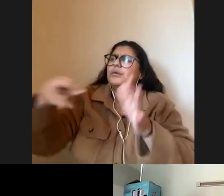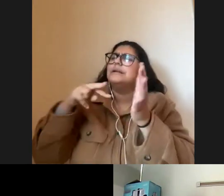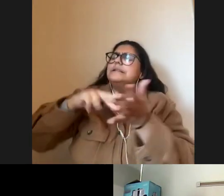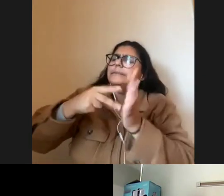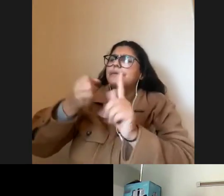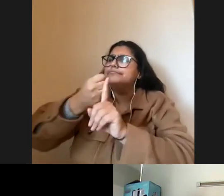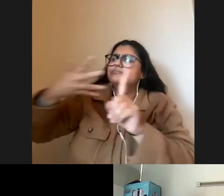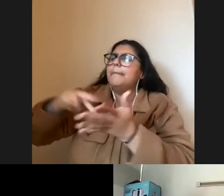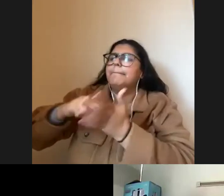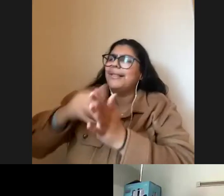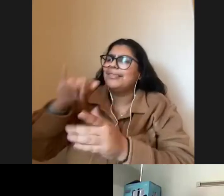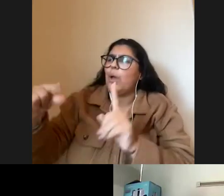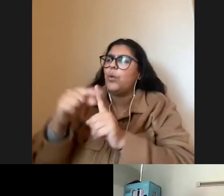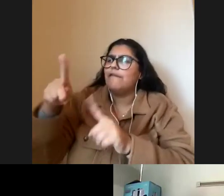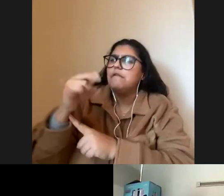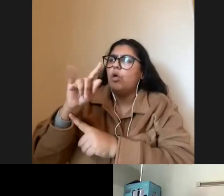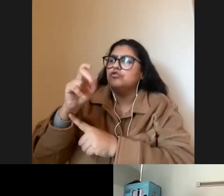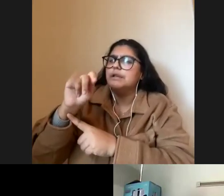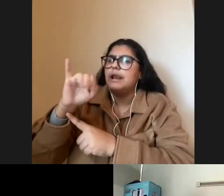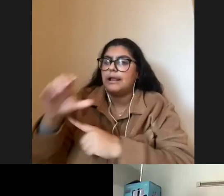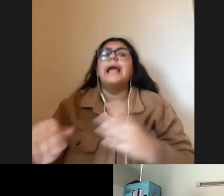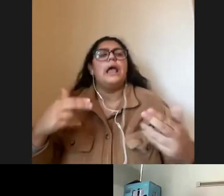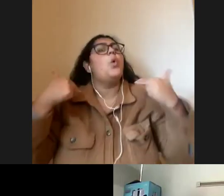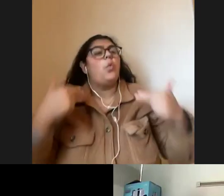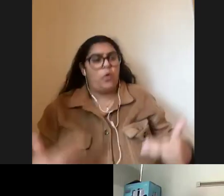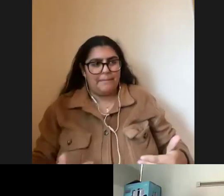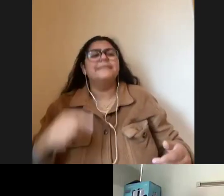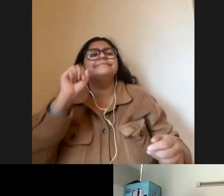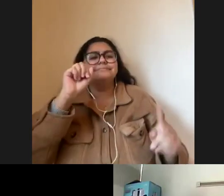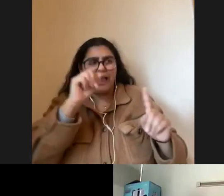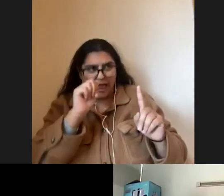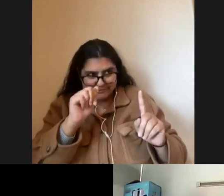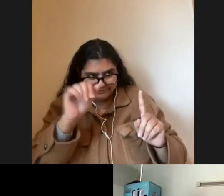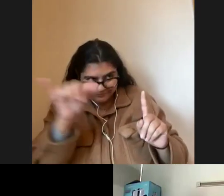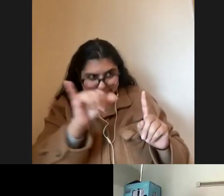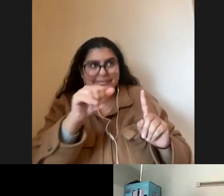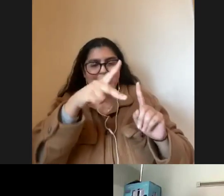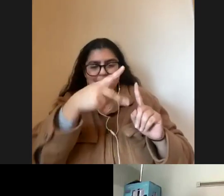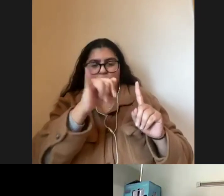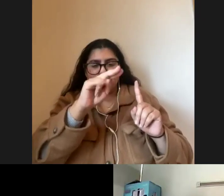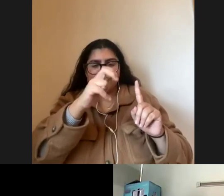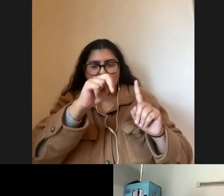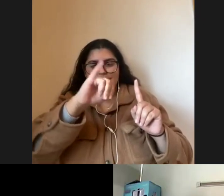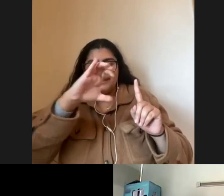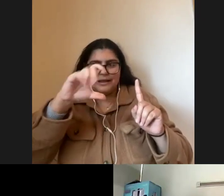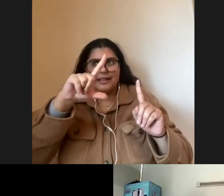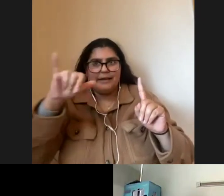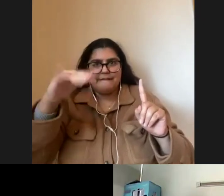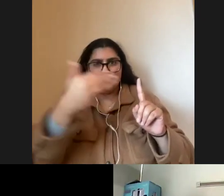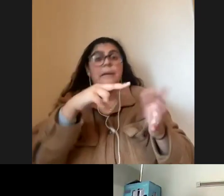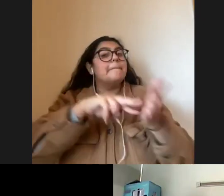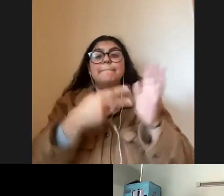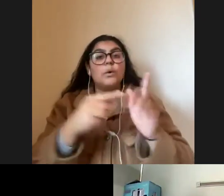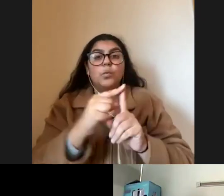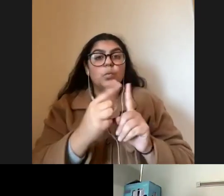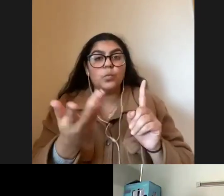means? Yes. So humans are phylogenetically fish. So what the word phylogenetically means